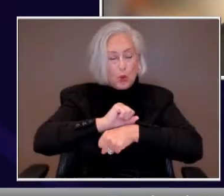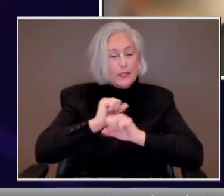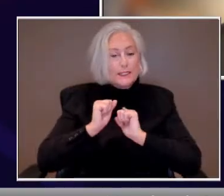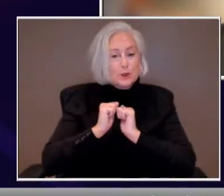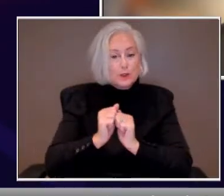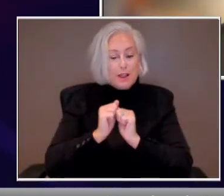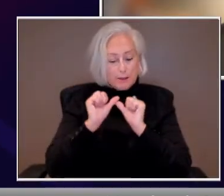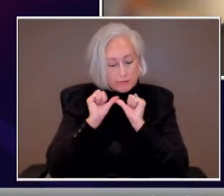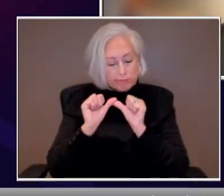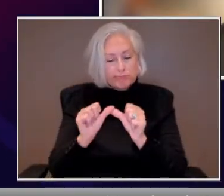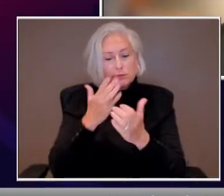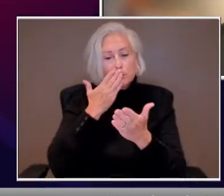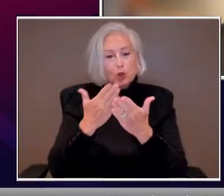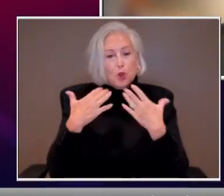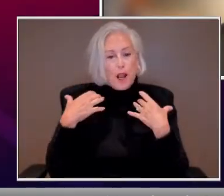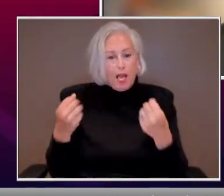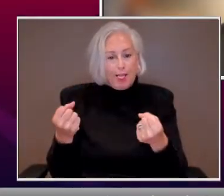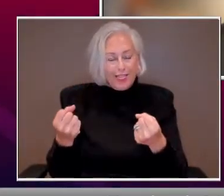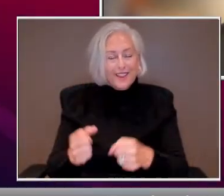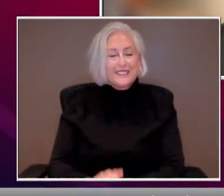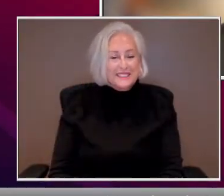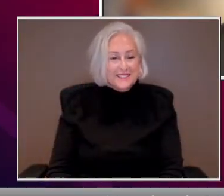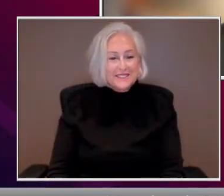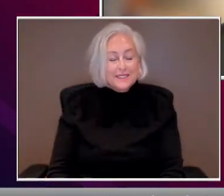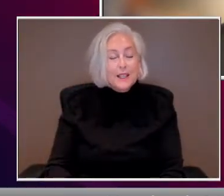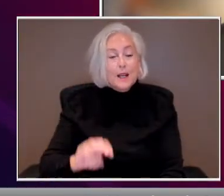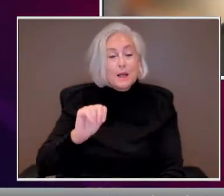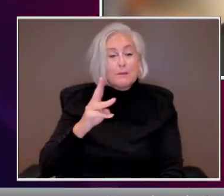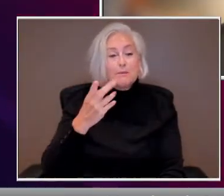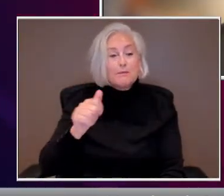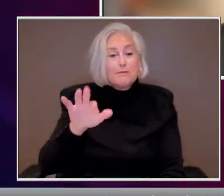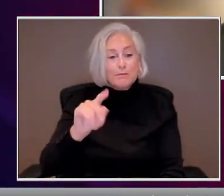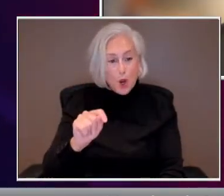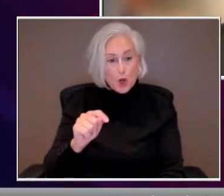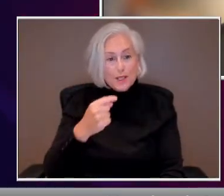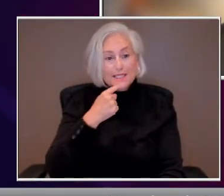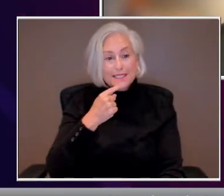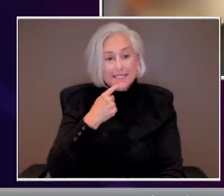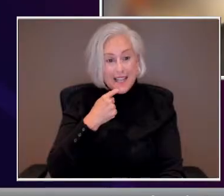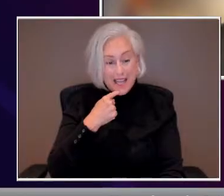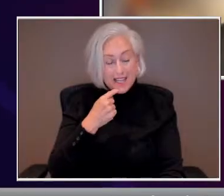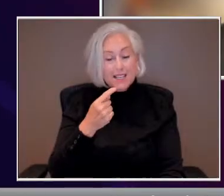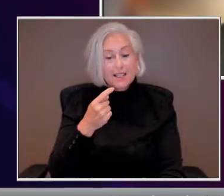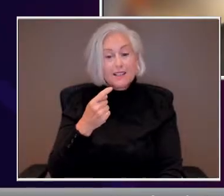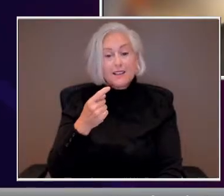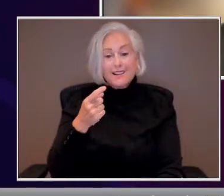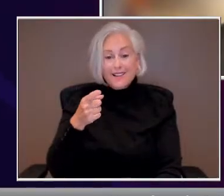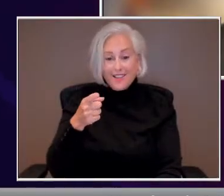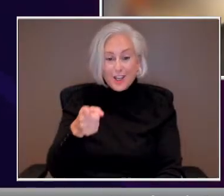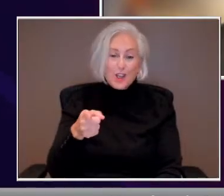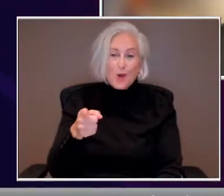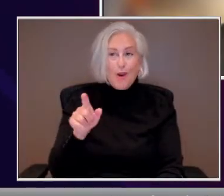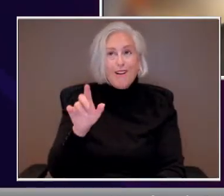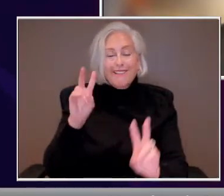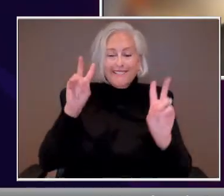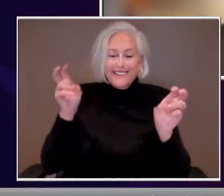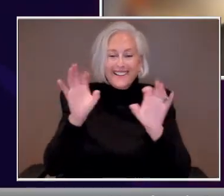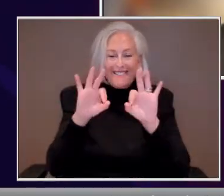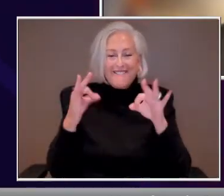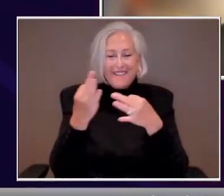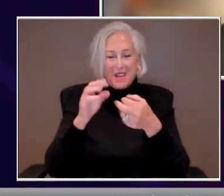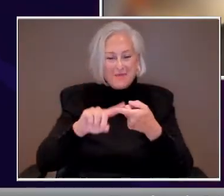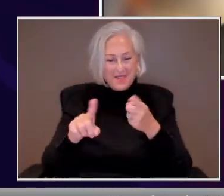saying when we went out to interview her that you've become like a family friend.